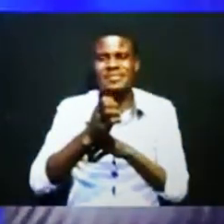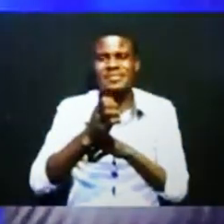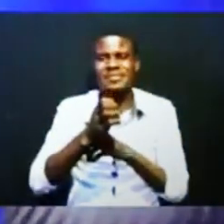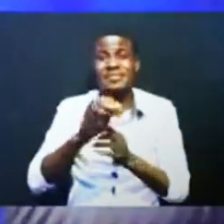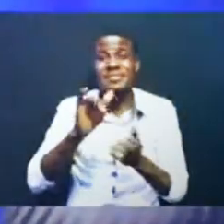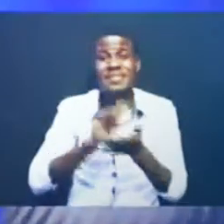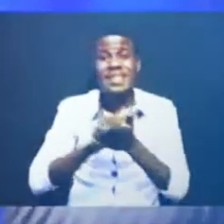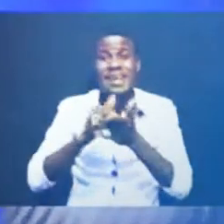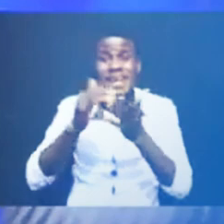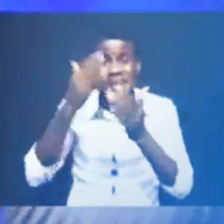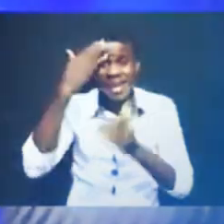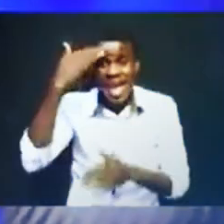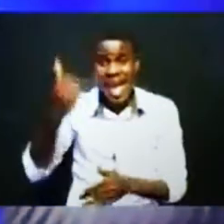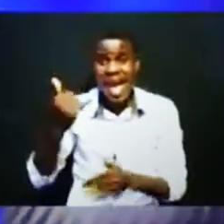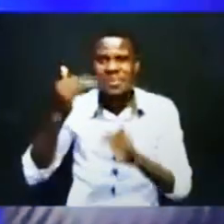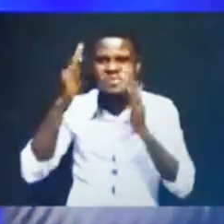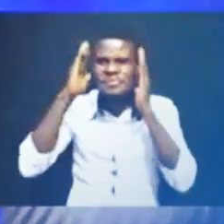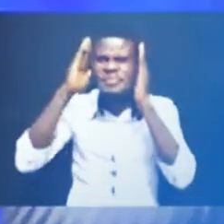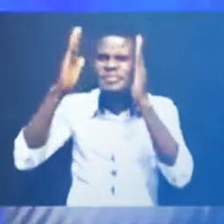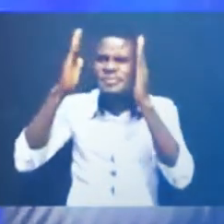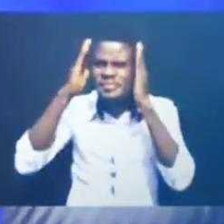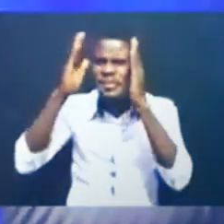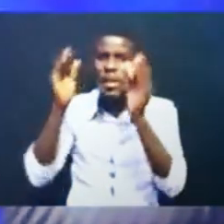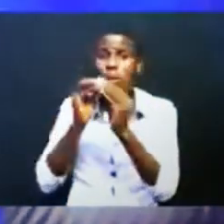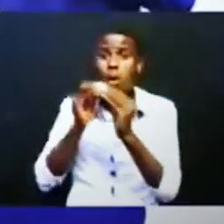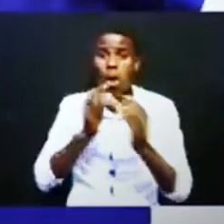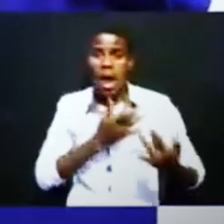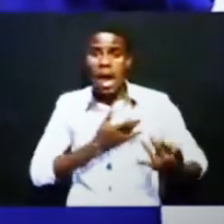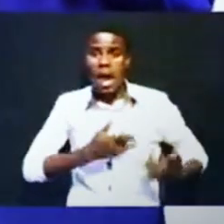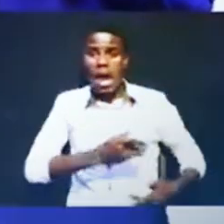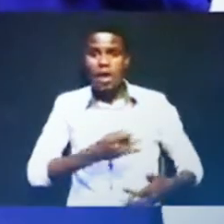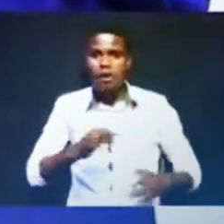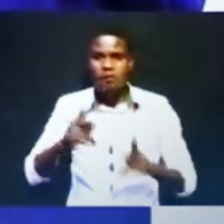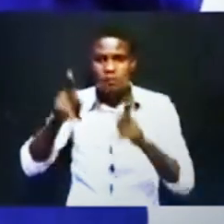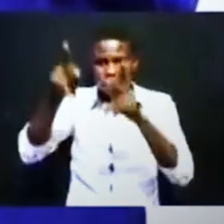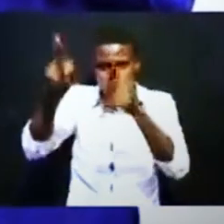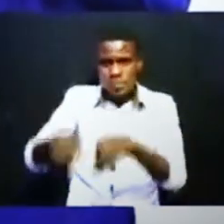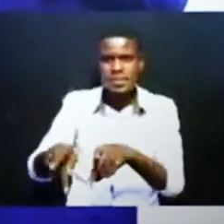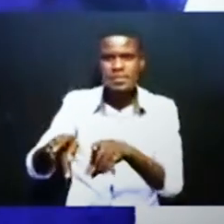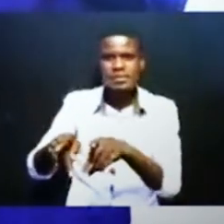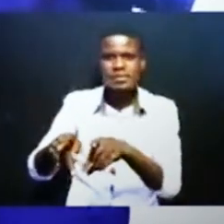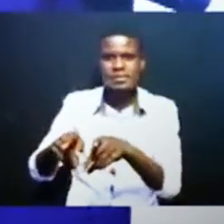attention to the heart of man and your heart. Now, when we